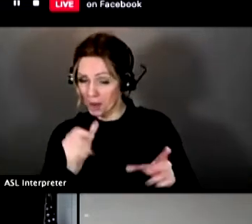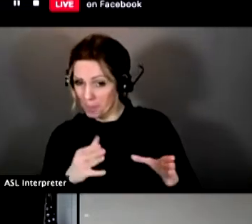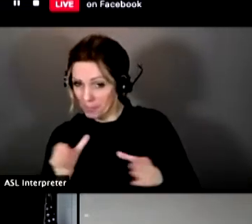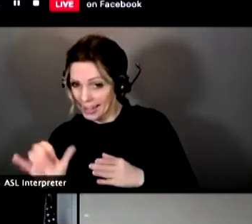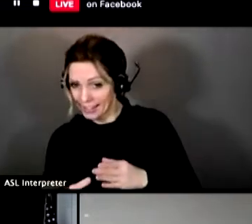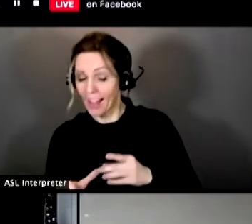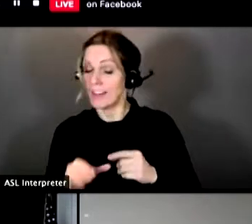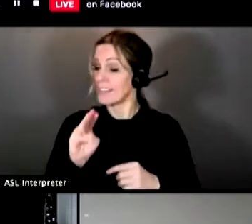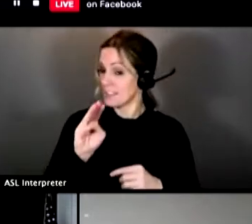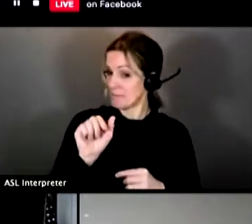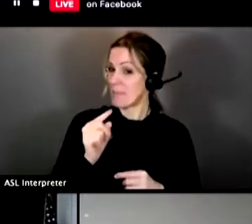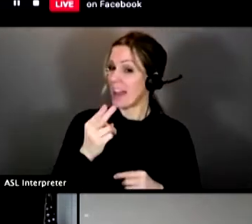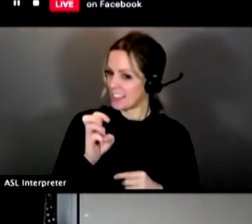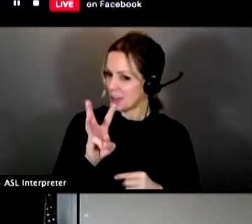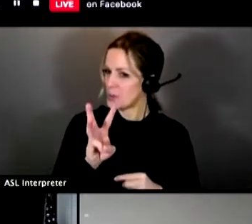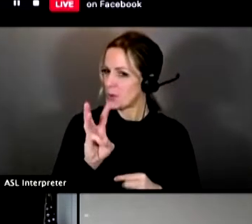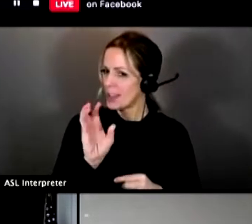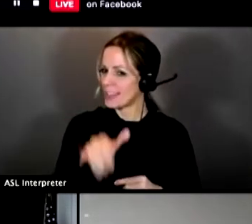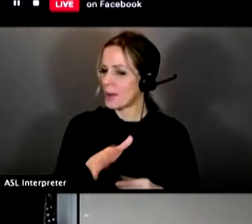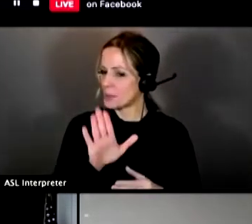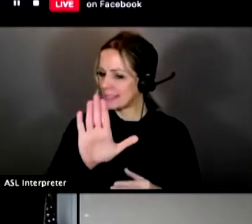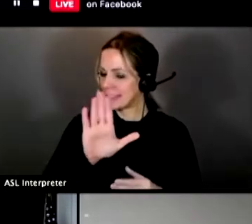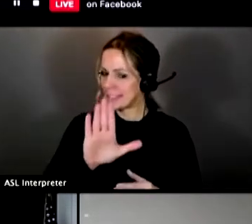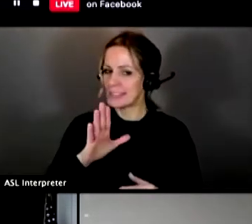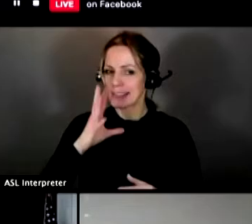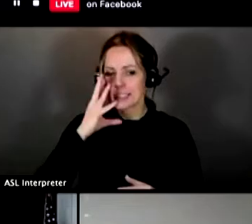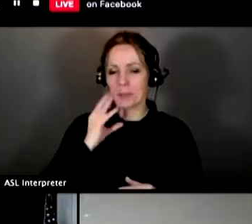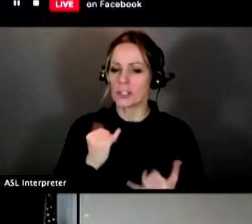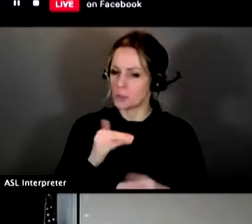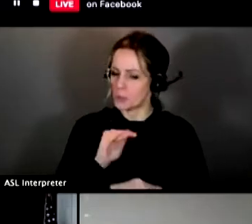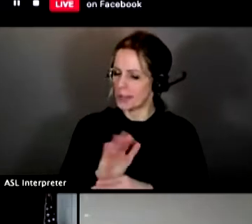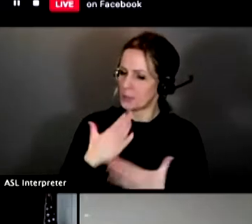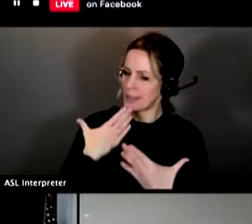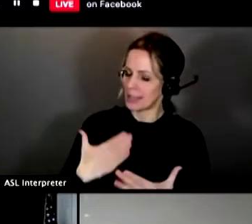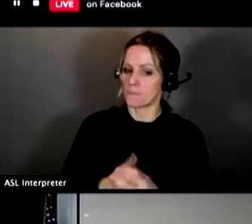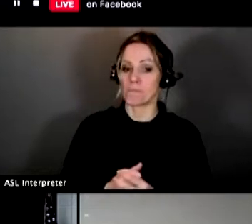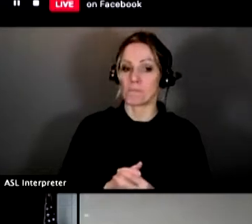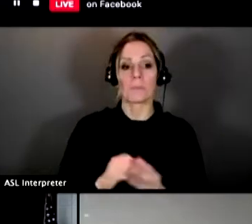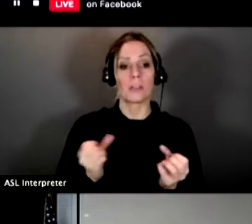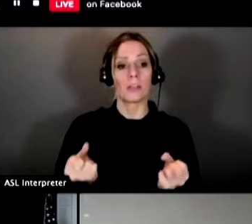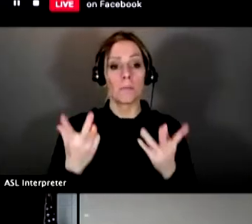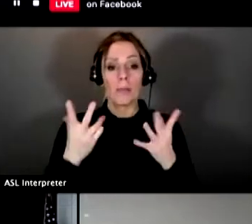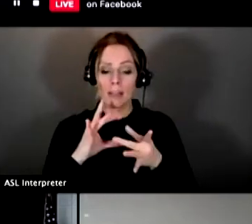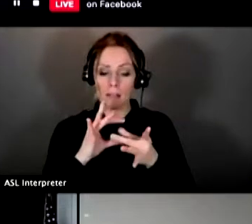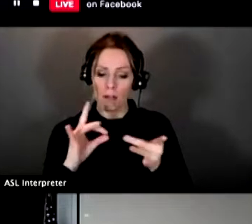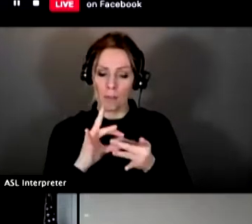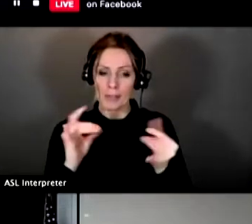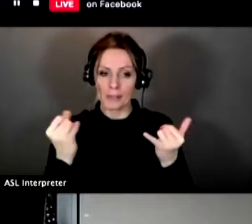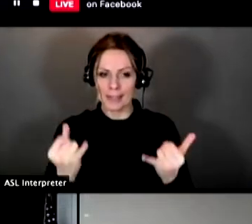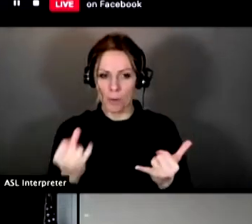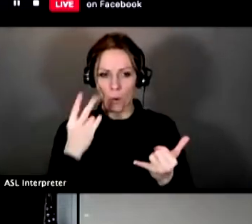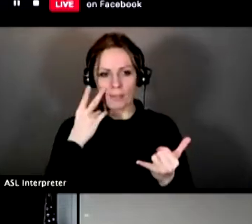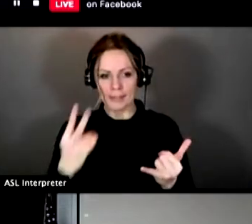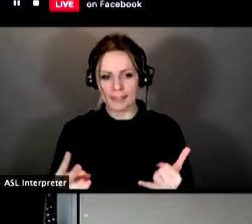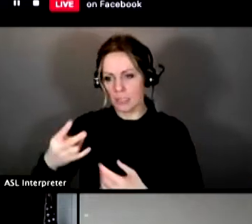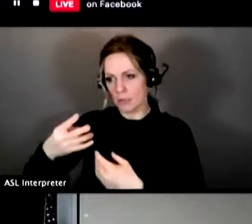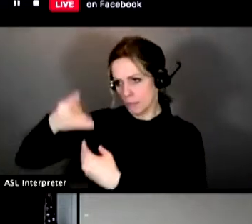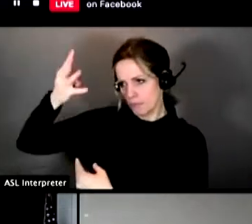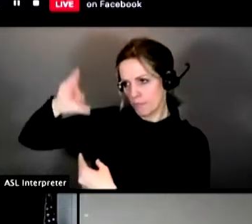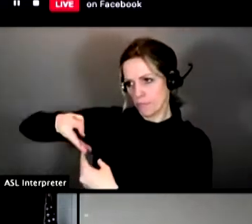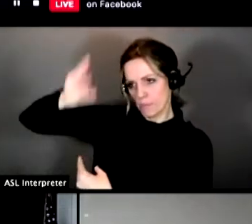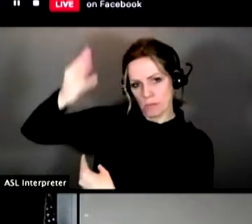those folks who has joined us tonight. We've gotten a number of comments on Facebook Live that I've seen come through, and I just wanted to